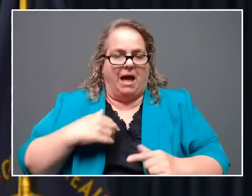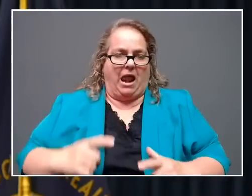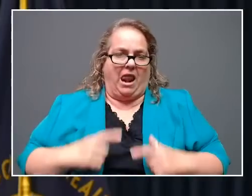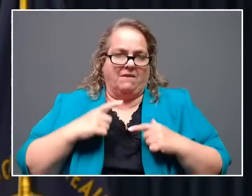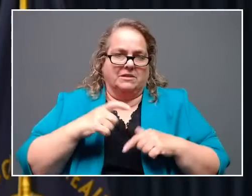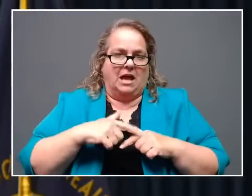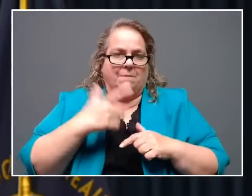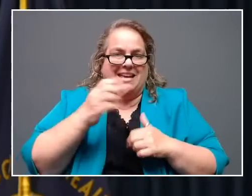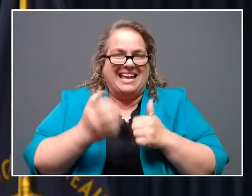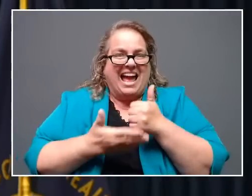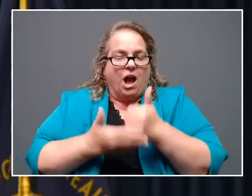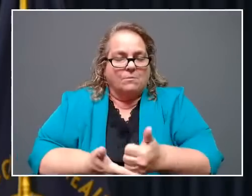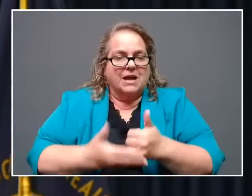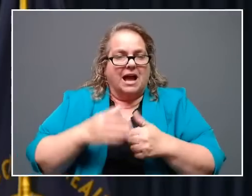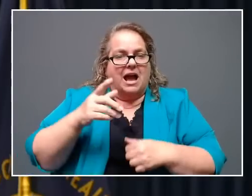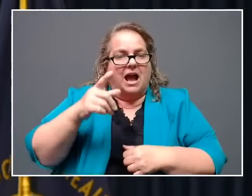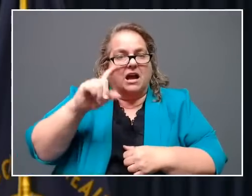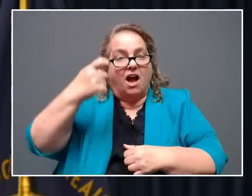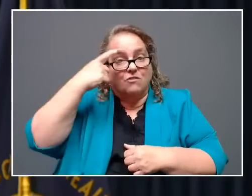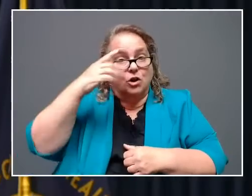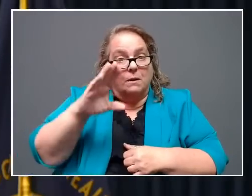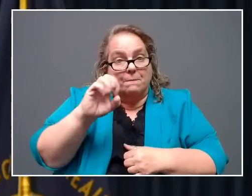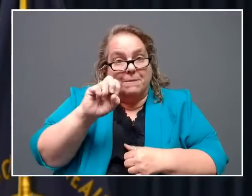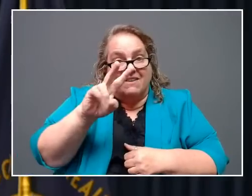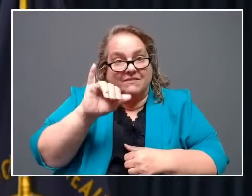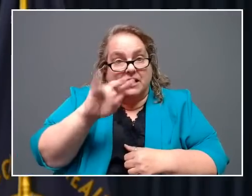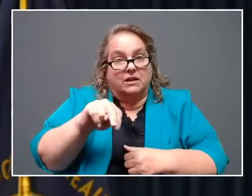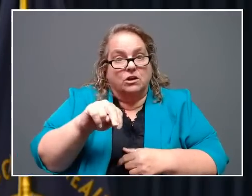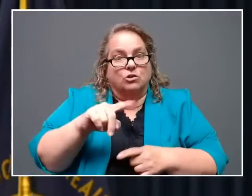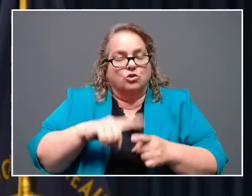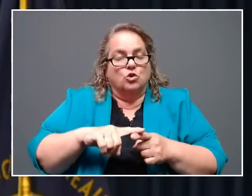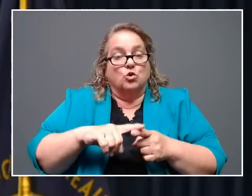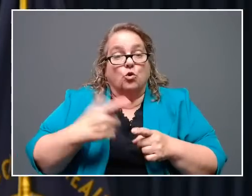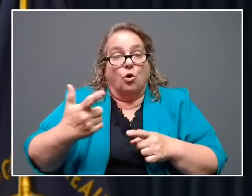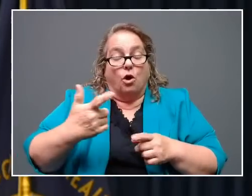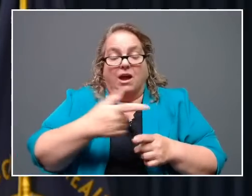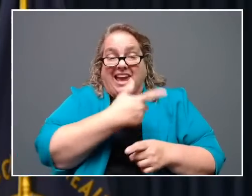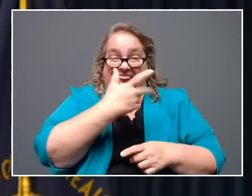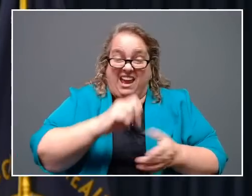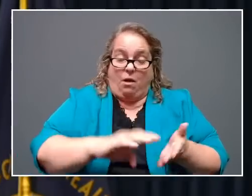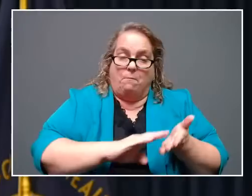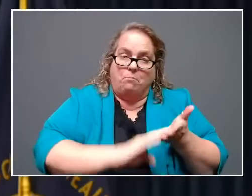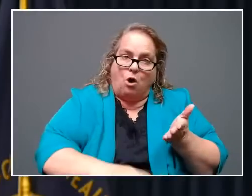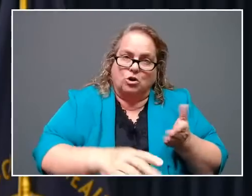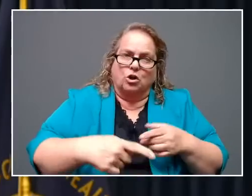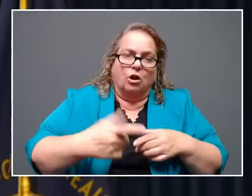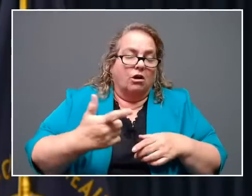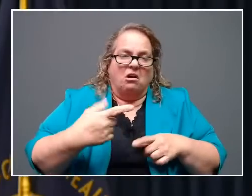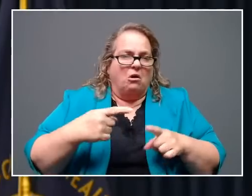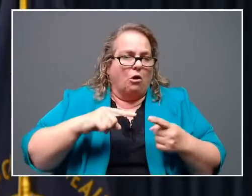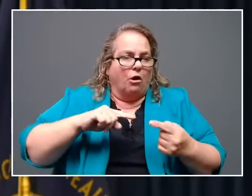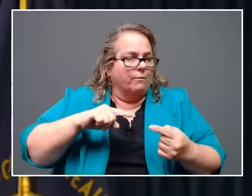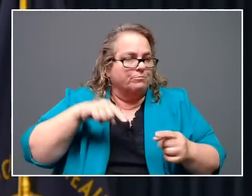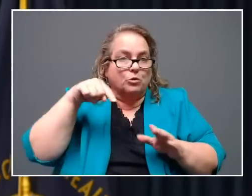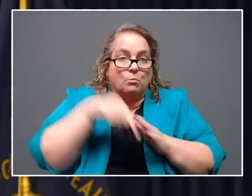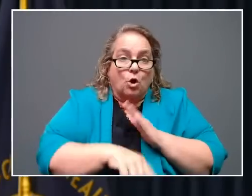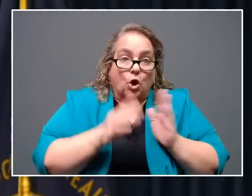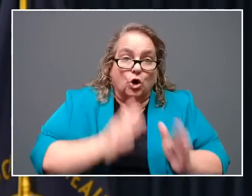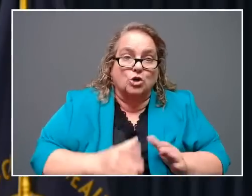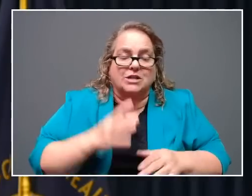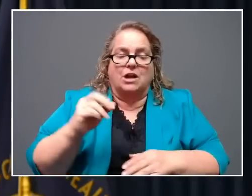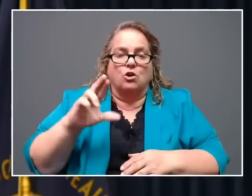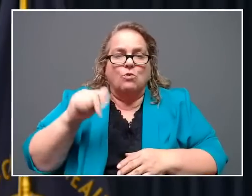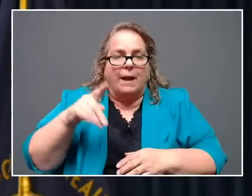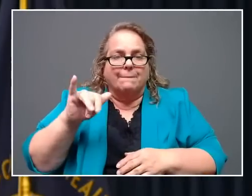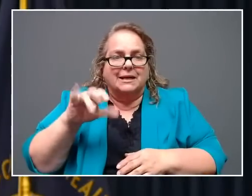Governor Bevin in pardoning murderers and rapists, including an individual who taped